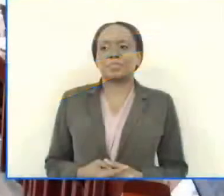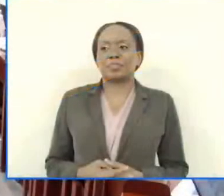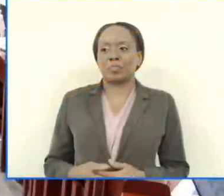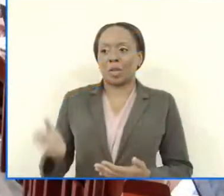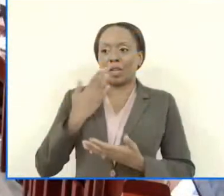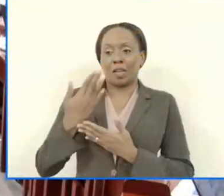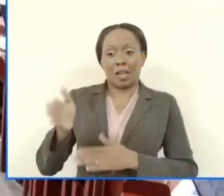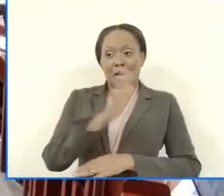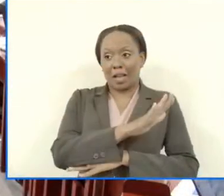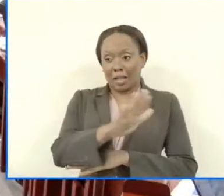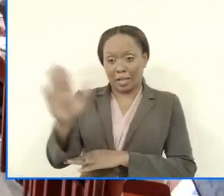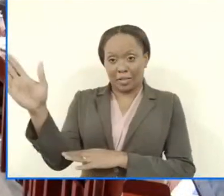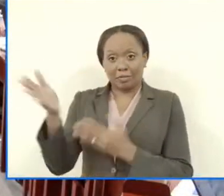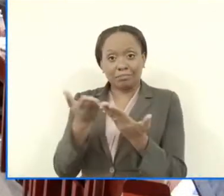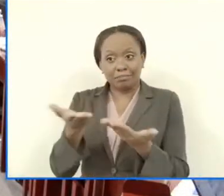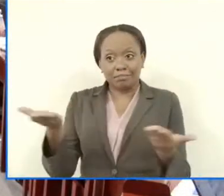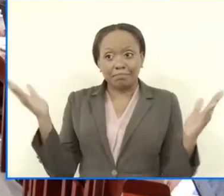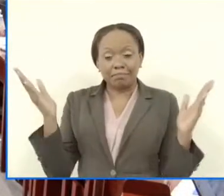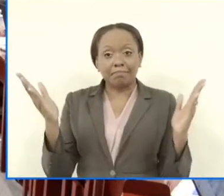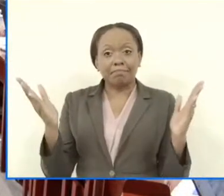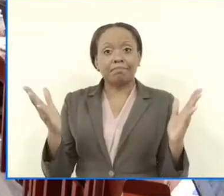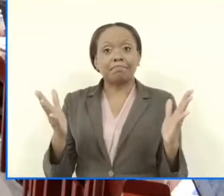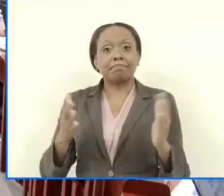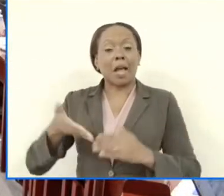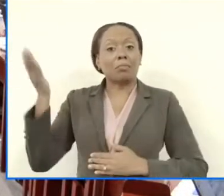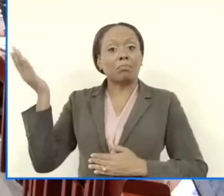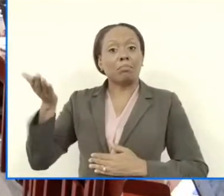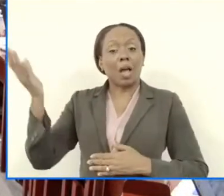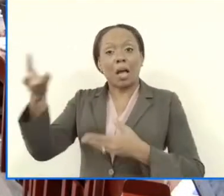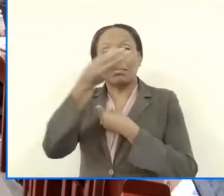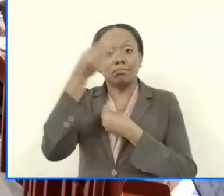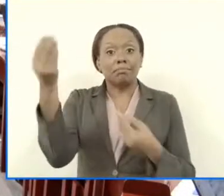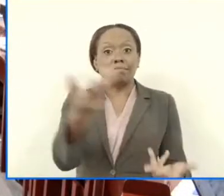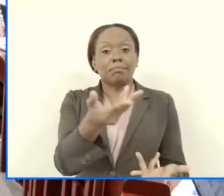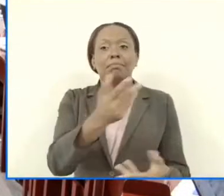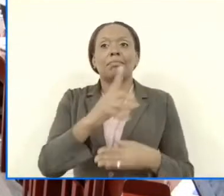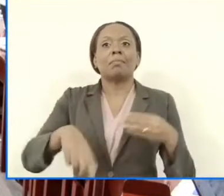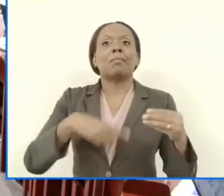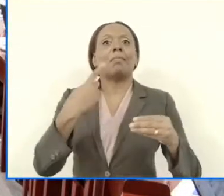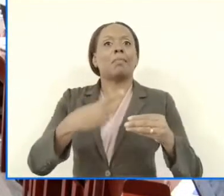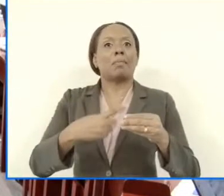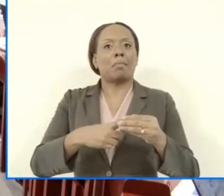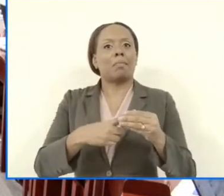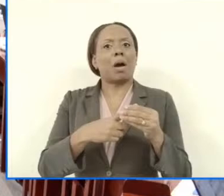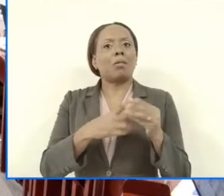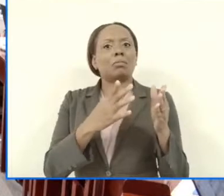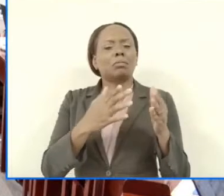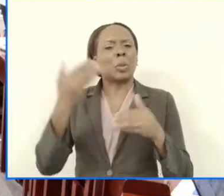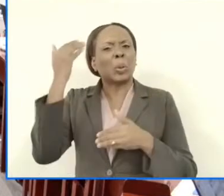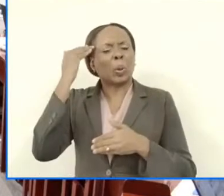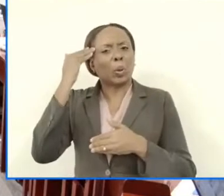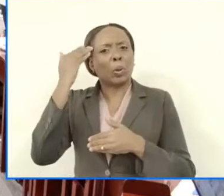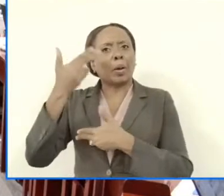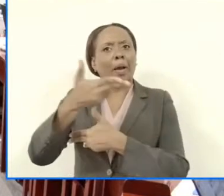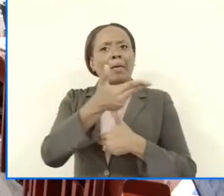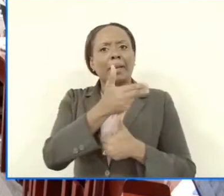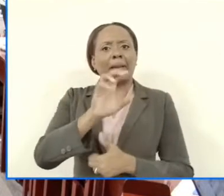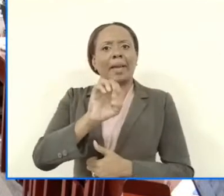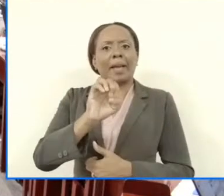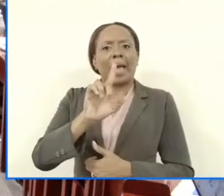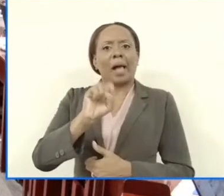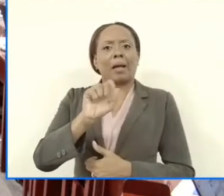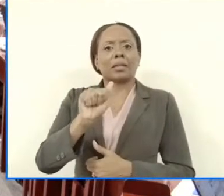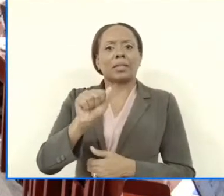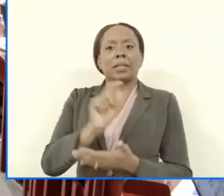Good afternoon, everyone, and this is a media briefing and update on the restoration efforts following the passage of Hurricane Elsa since